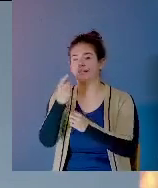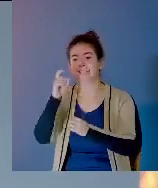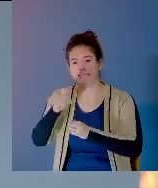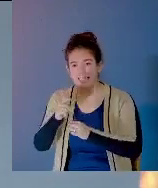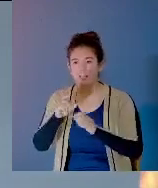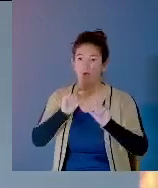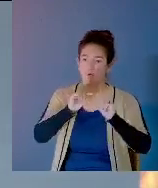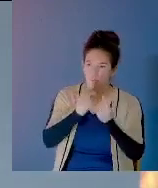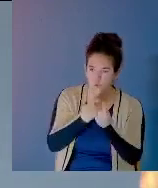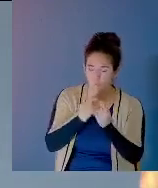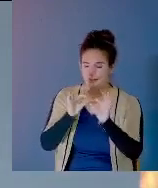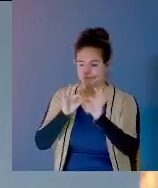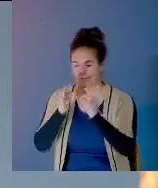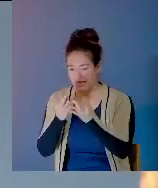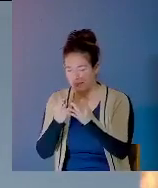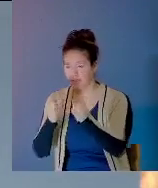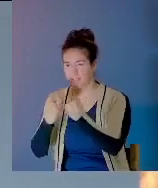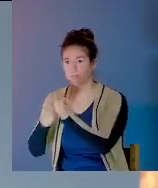They need support.